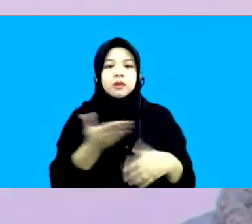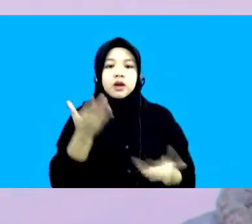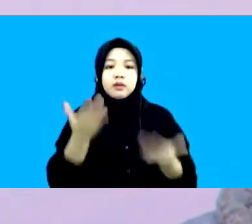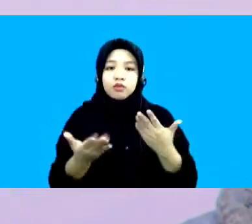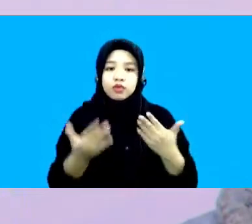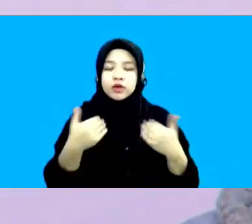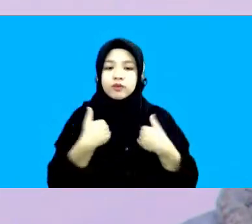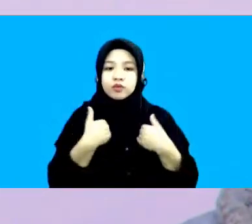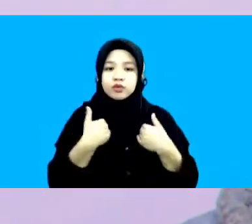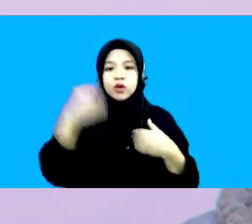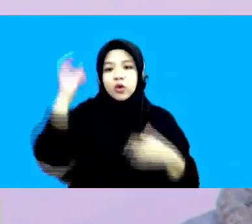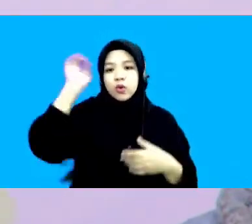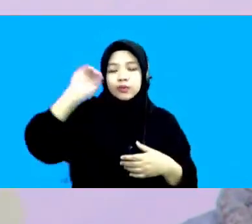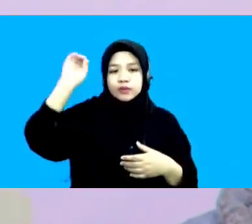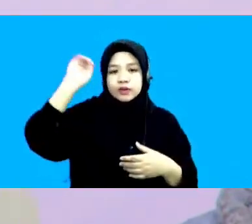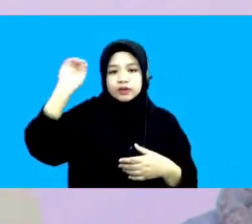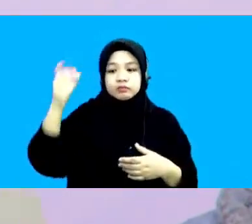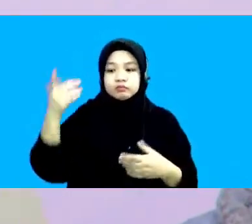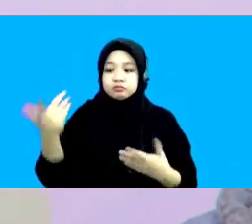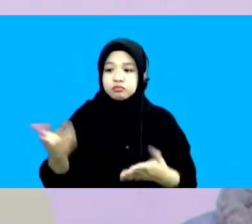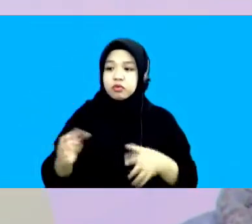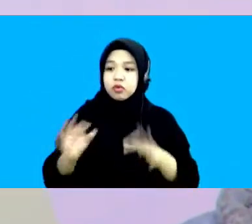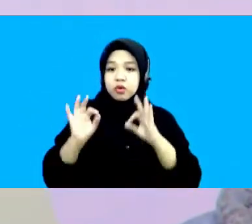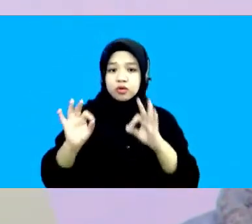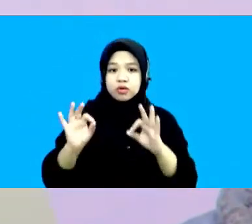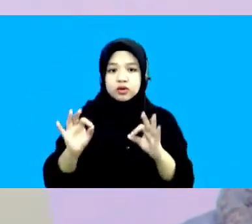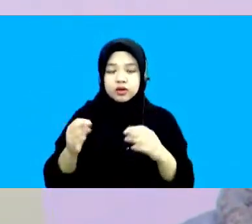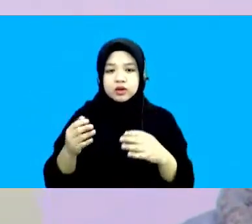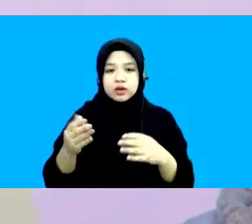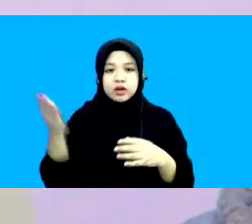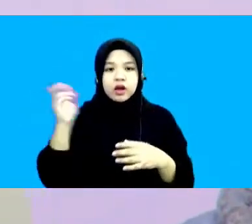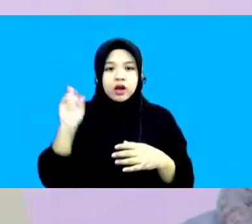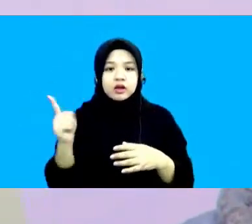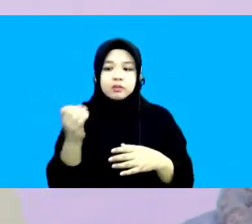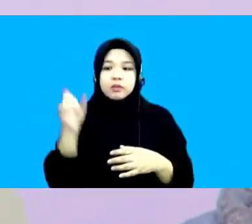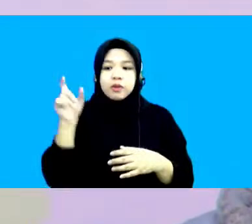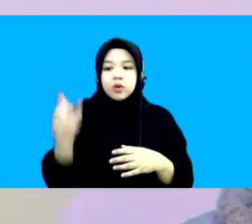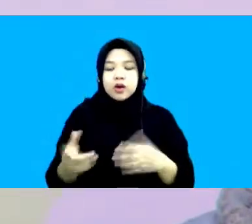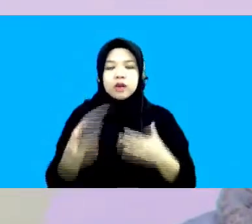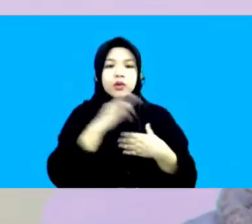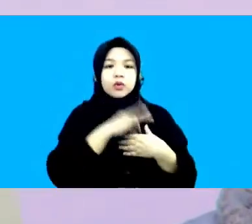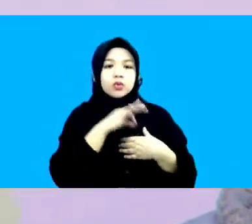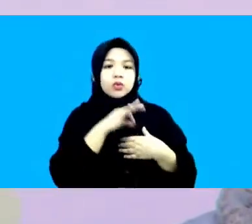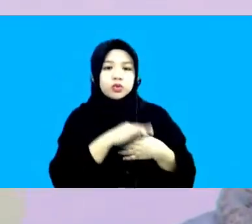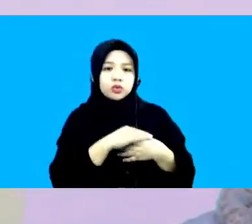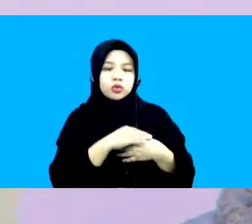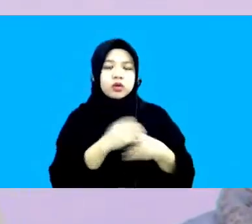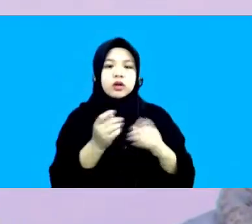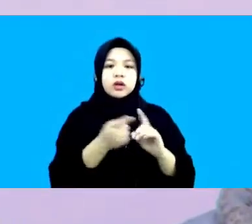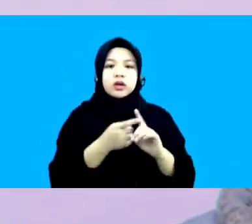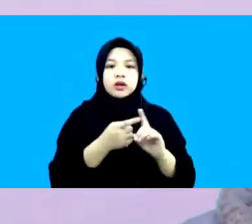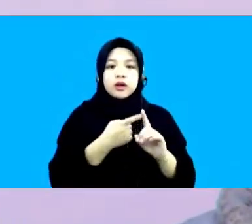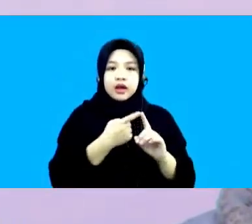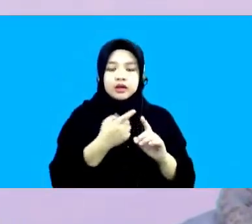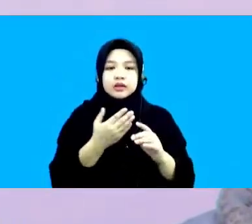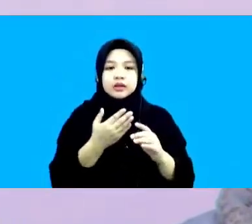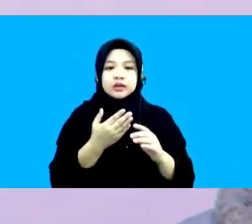conclusion from what MPI can offer to the policymakers, and how policymakers, and I agree